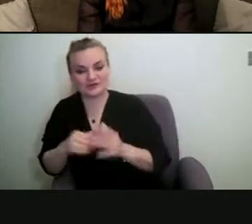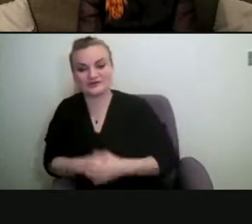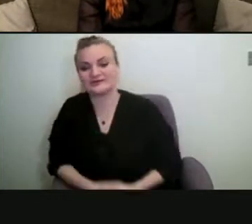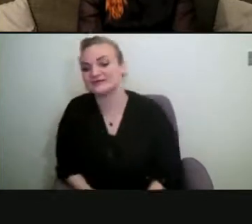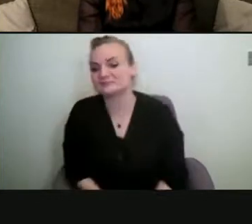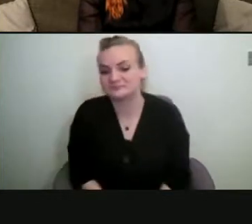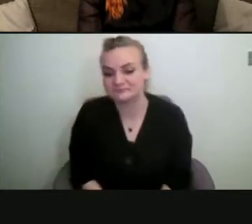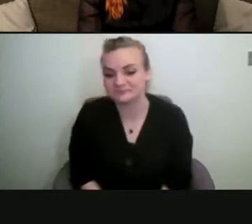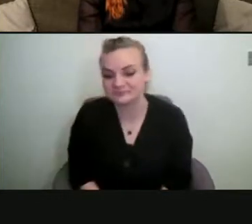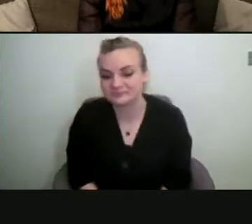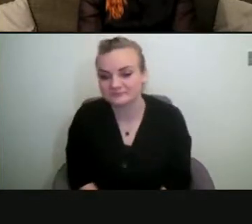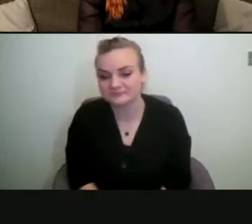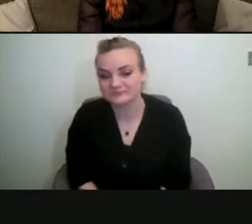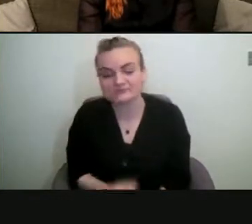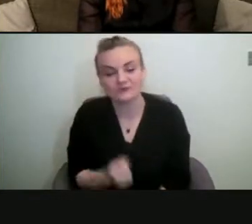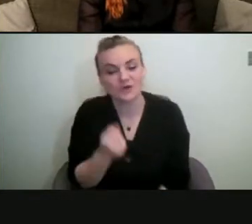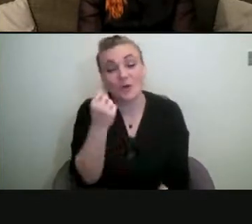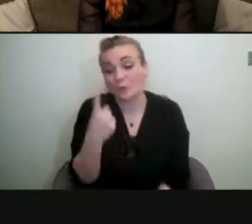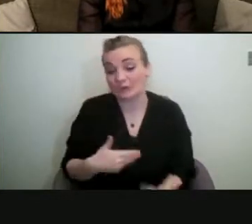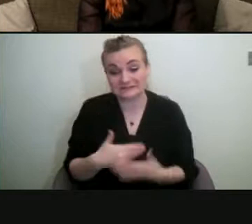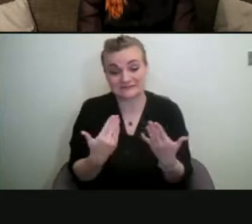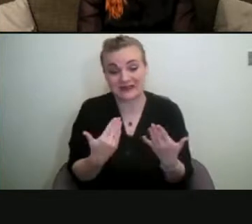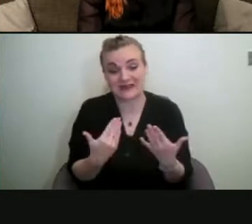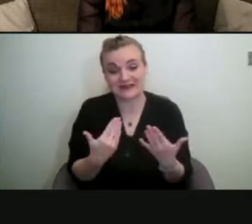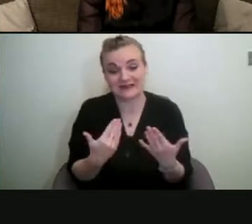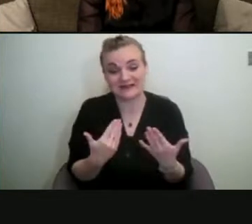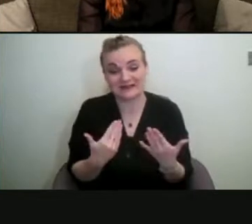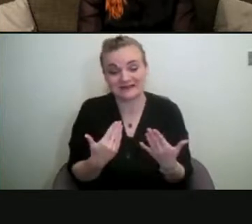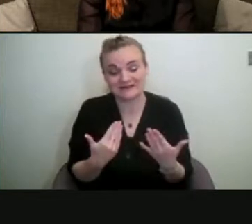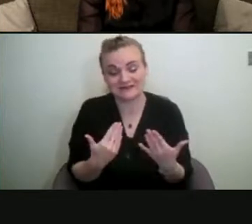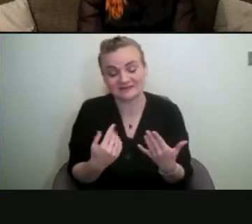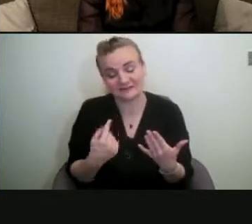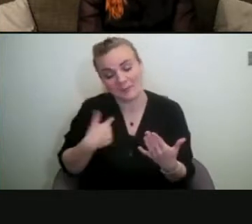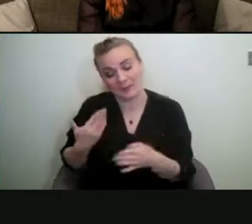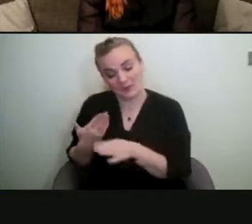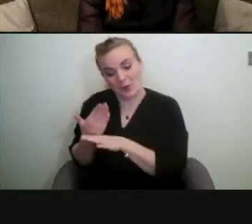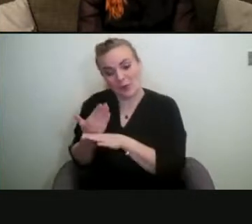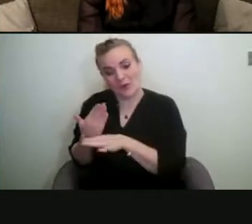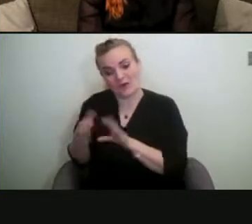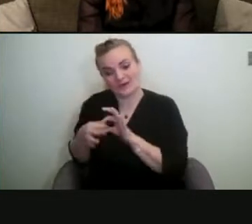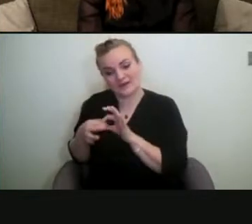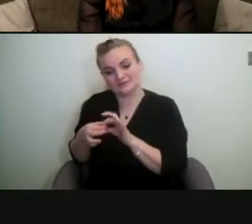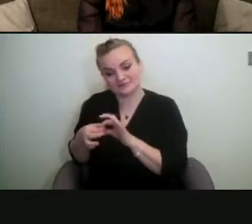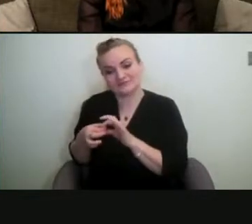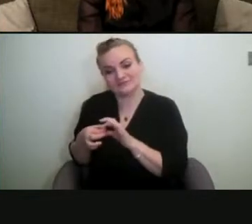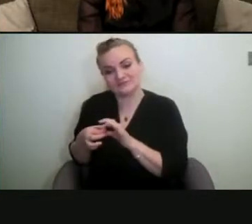that one day when we was working in space,